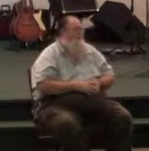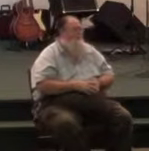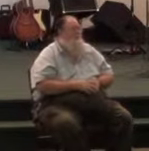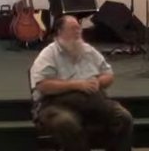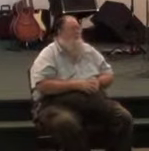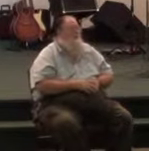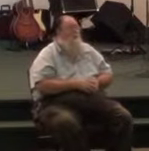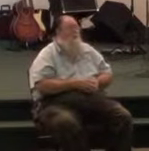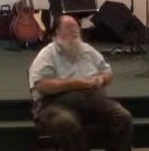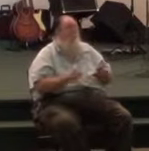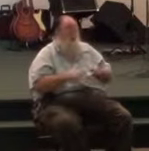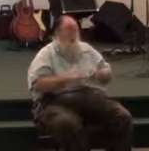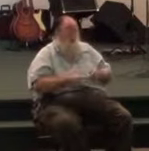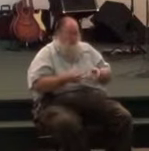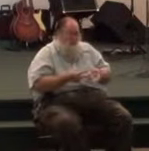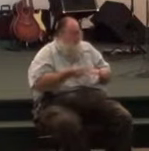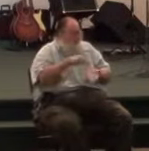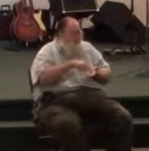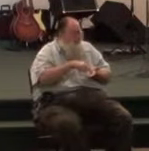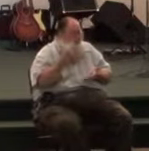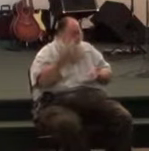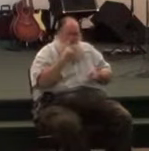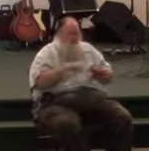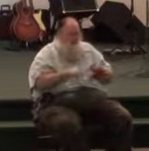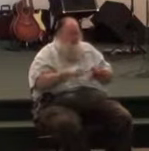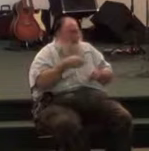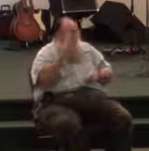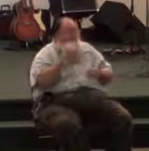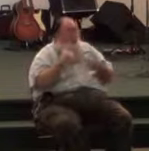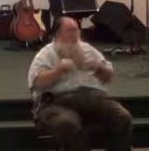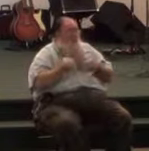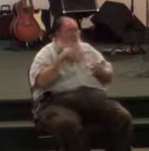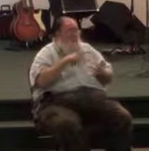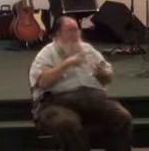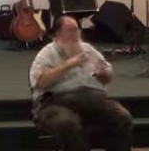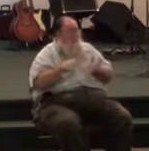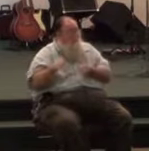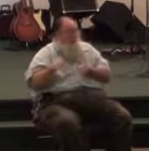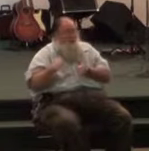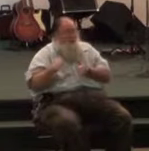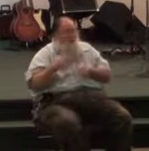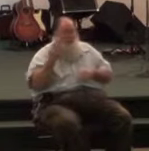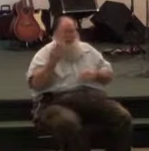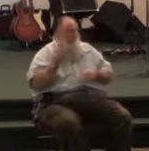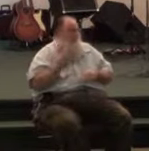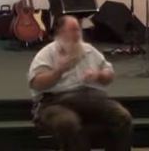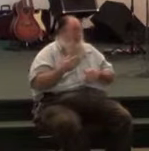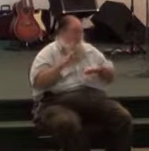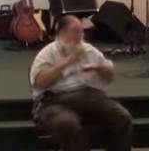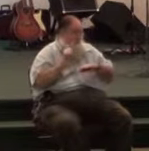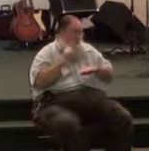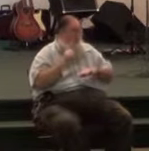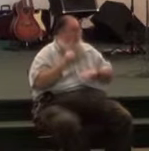And when he gets up, he can't see, and God has the perfect plan. He's already called